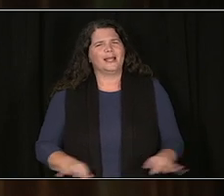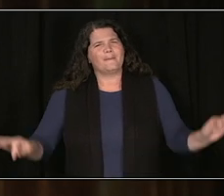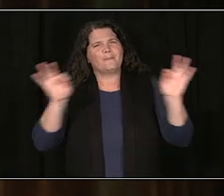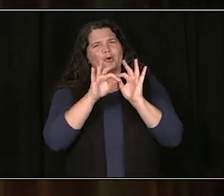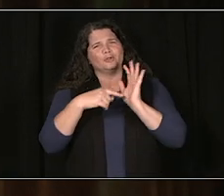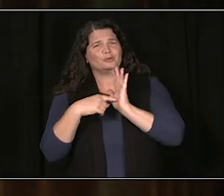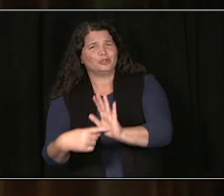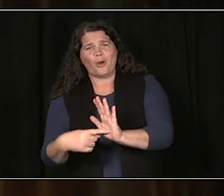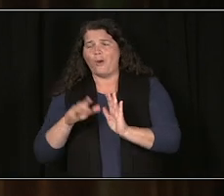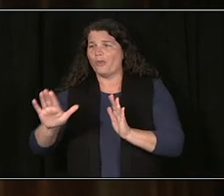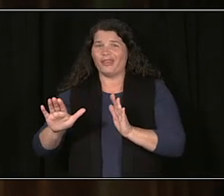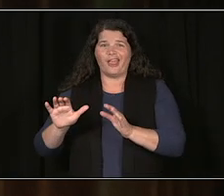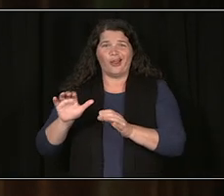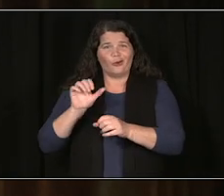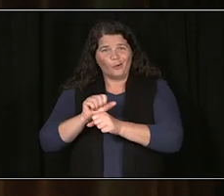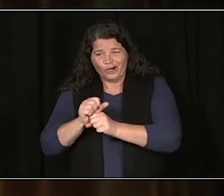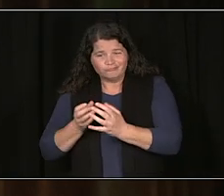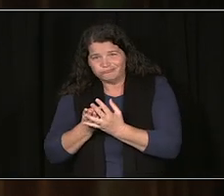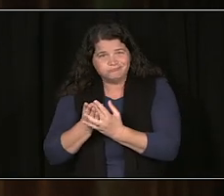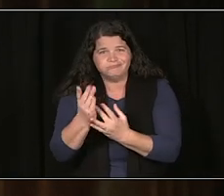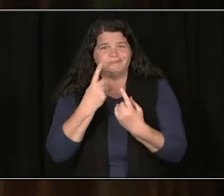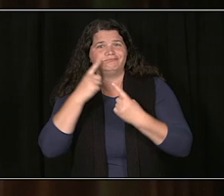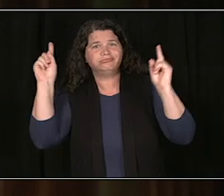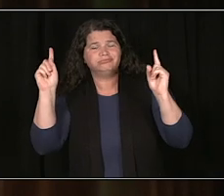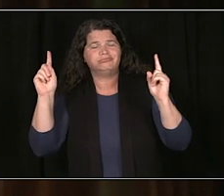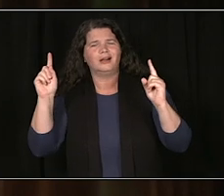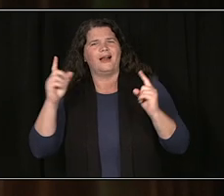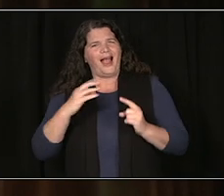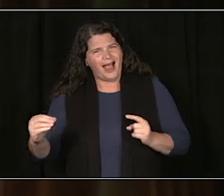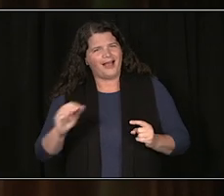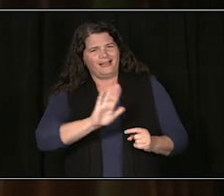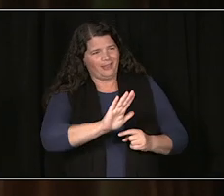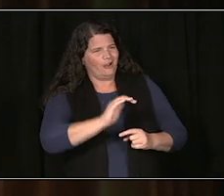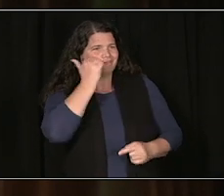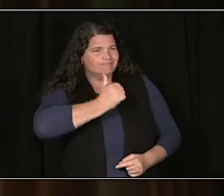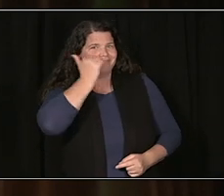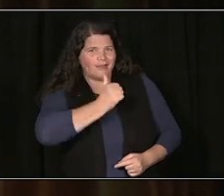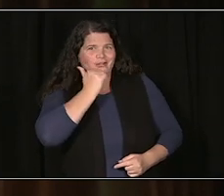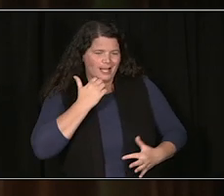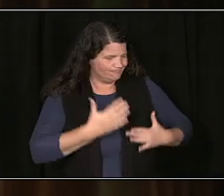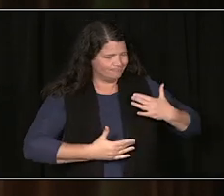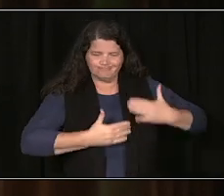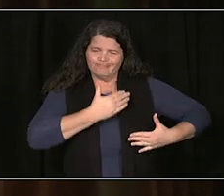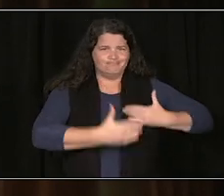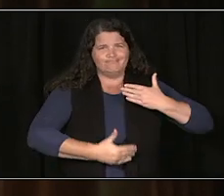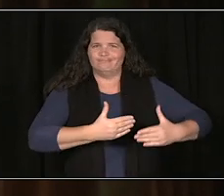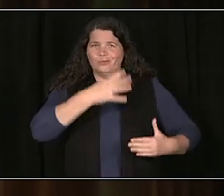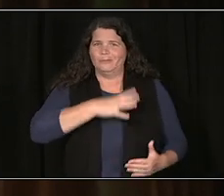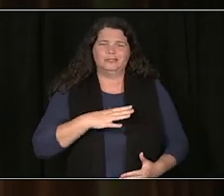the trailblazers, but also pay tribute to the women who are out there each and every day holding it down. And you know who they